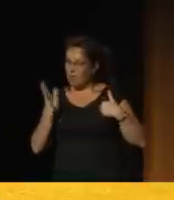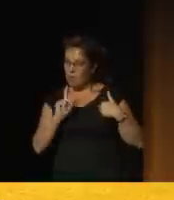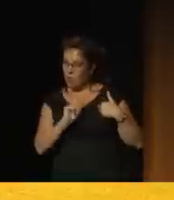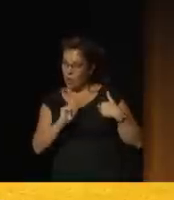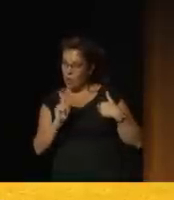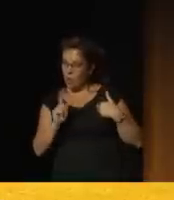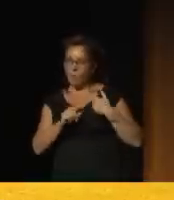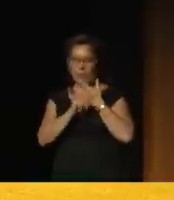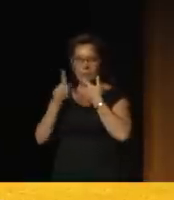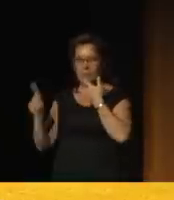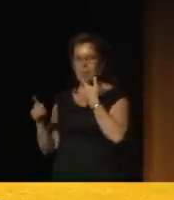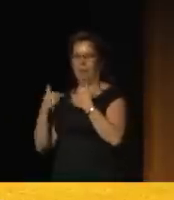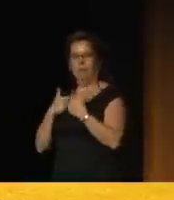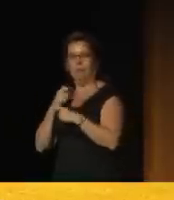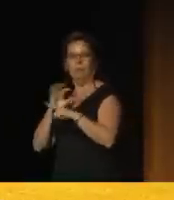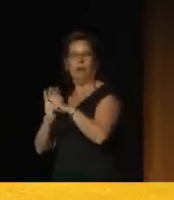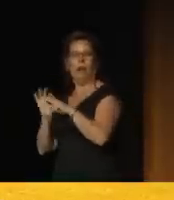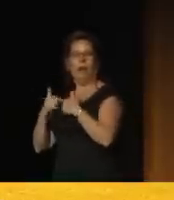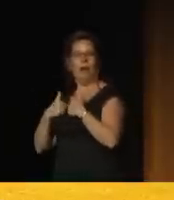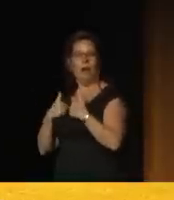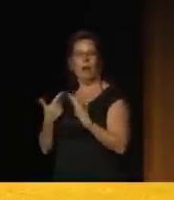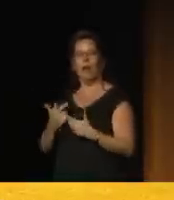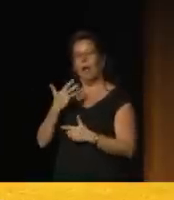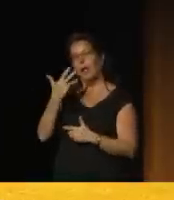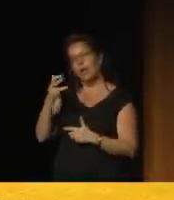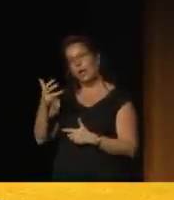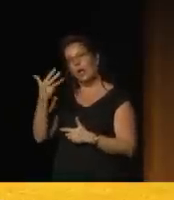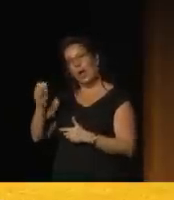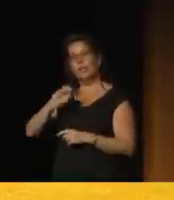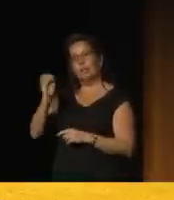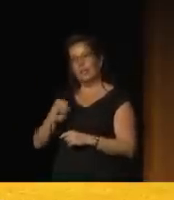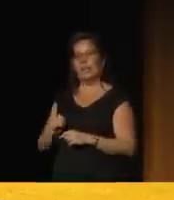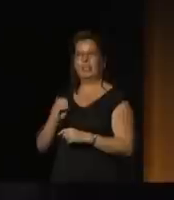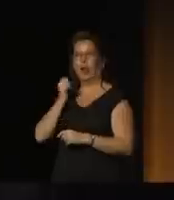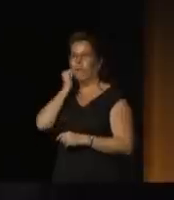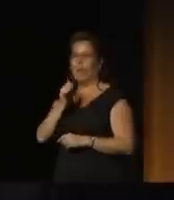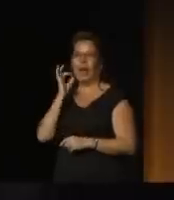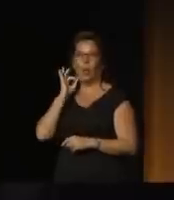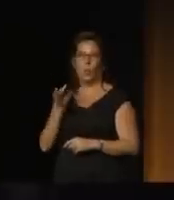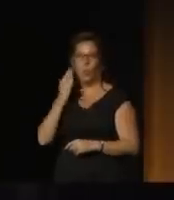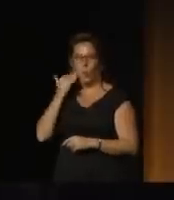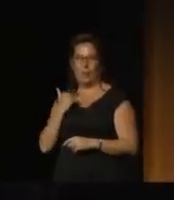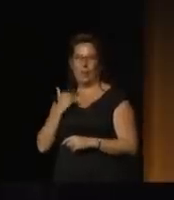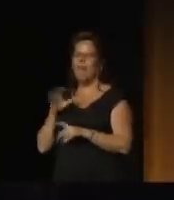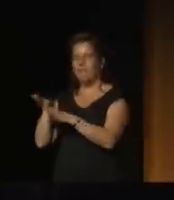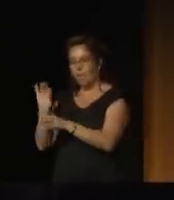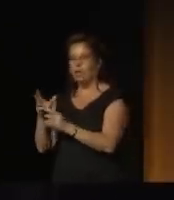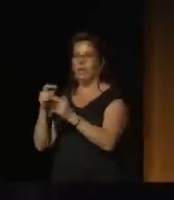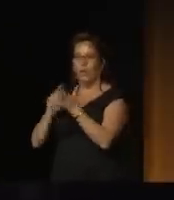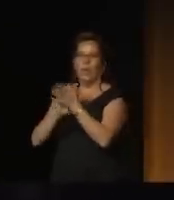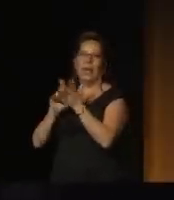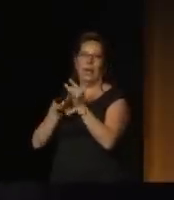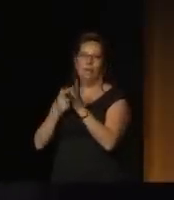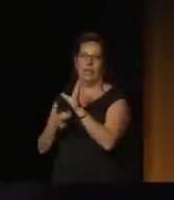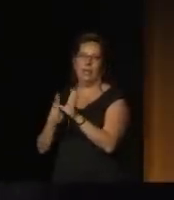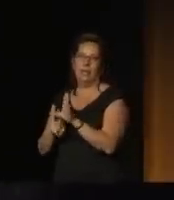women voted for Hillary Clinton. 53% of white women voted for Donald Trump. It tells a story. We were talking about this